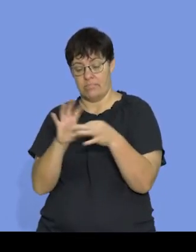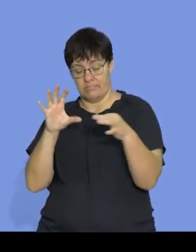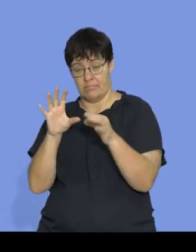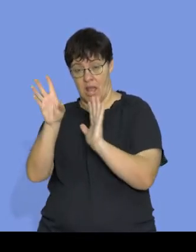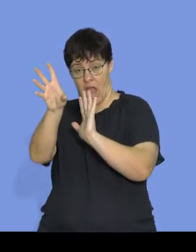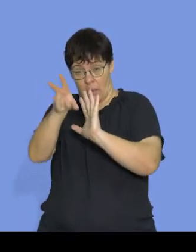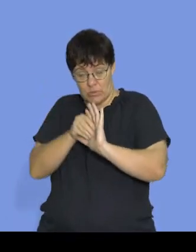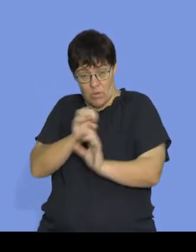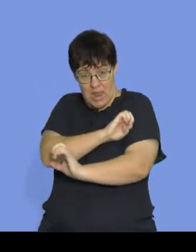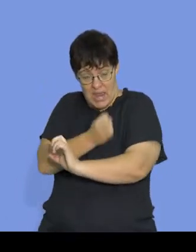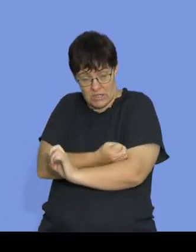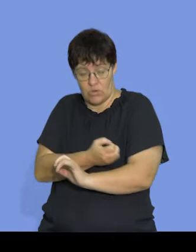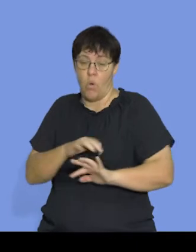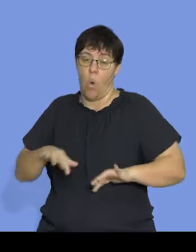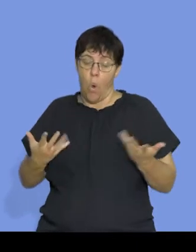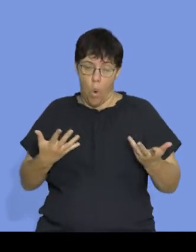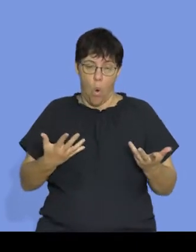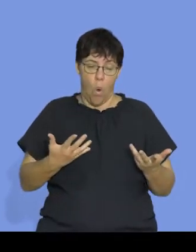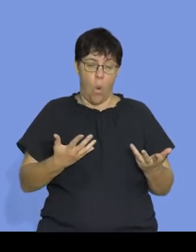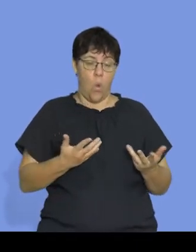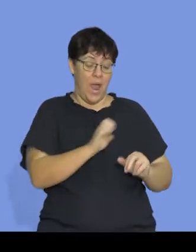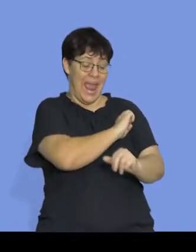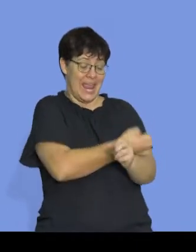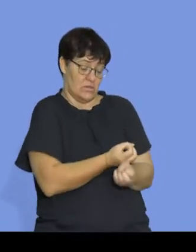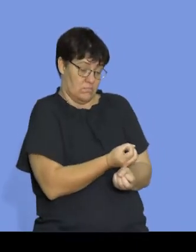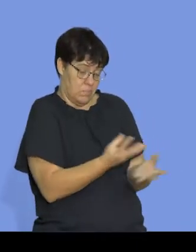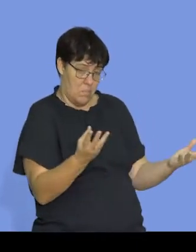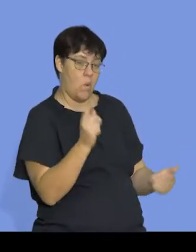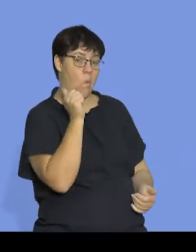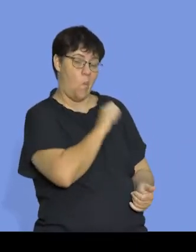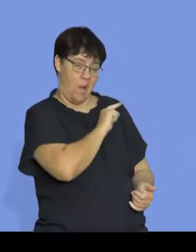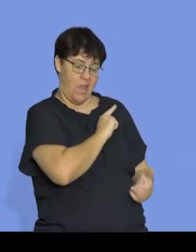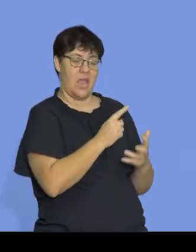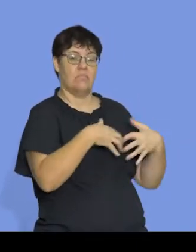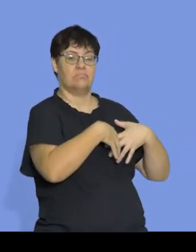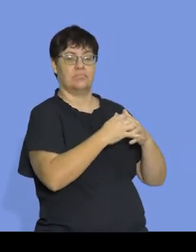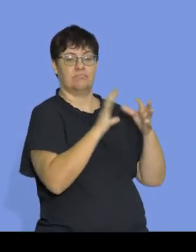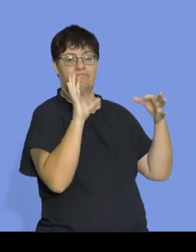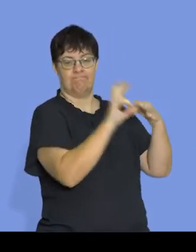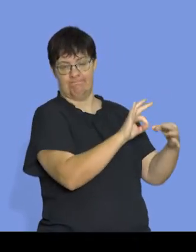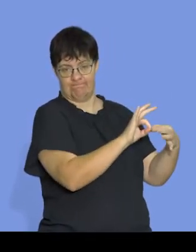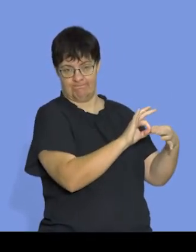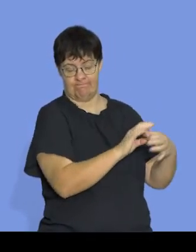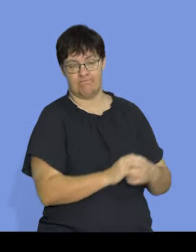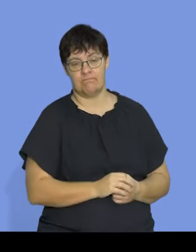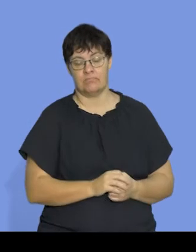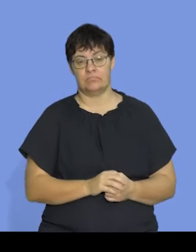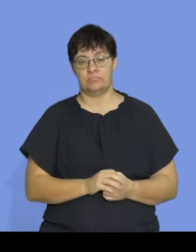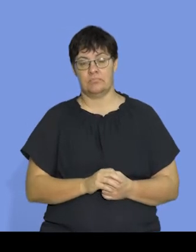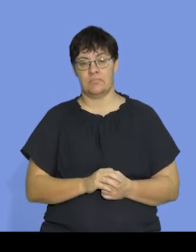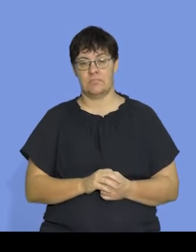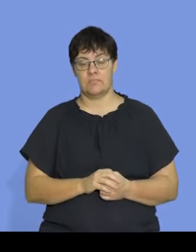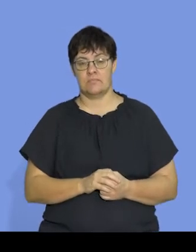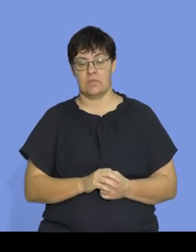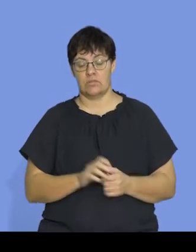broken or amount of energy released when a particular bond is formed. So the bond between